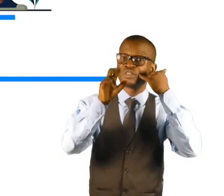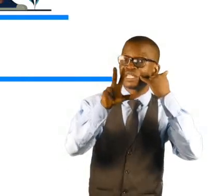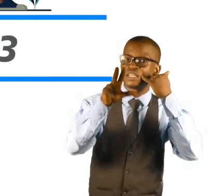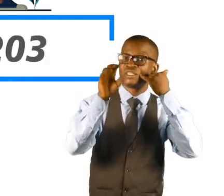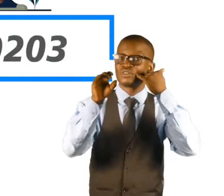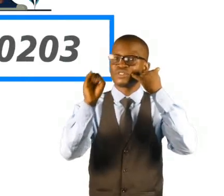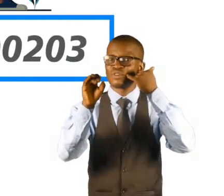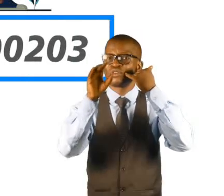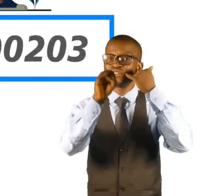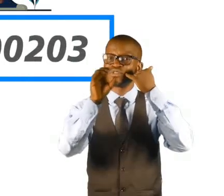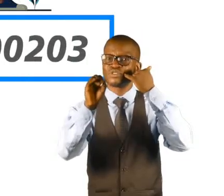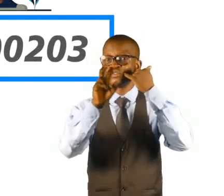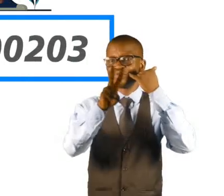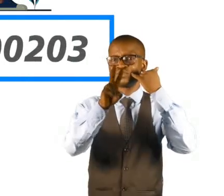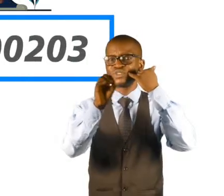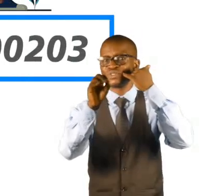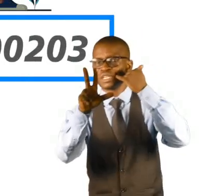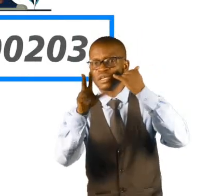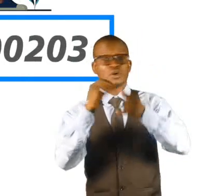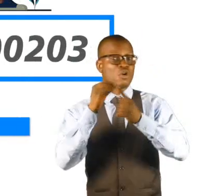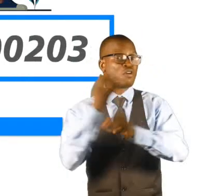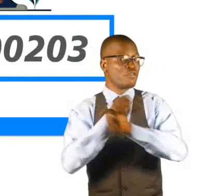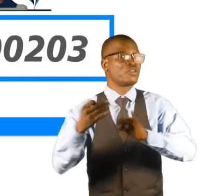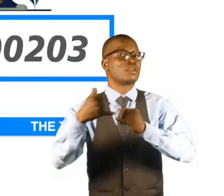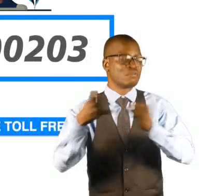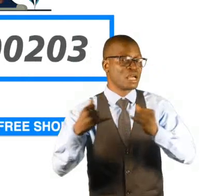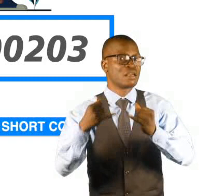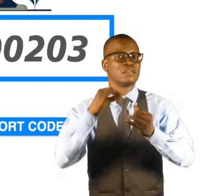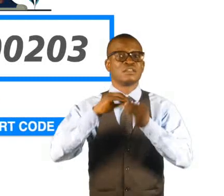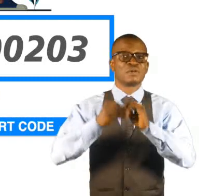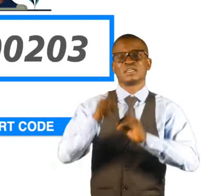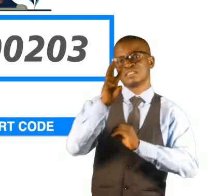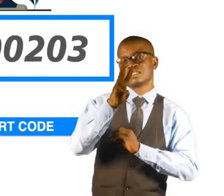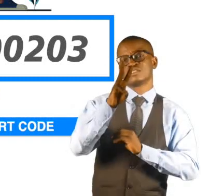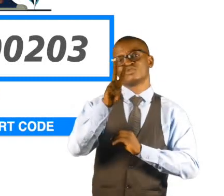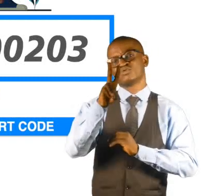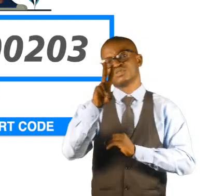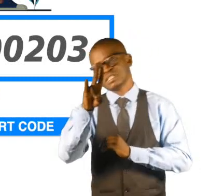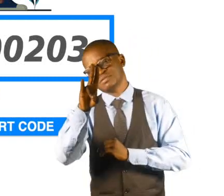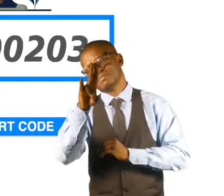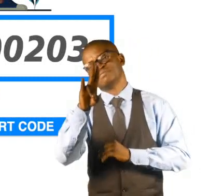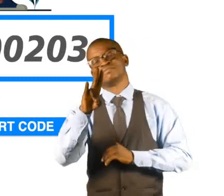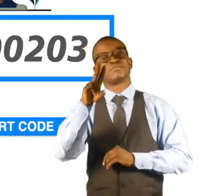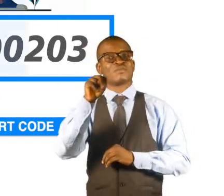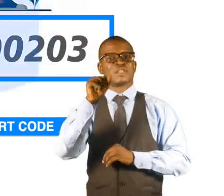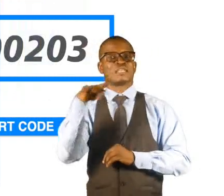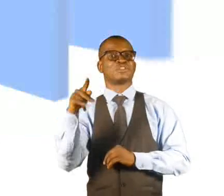on 0703 0000 203 or the toll-free short code